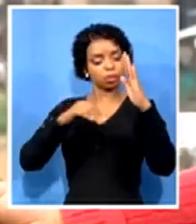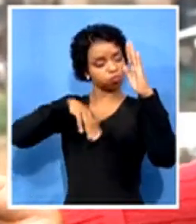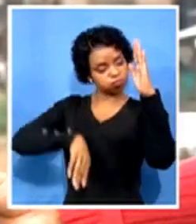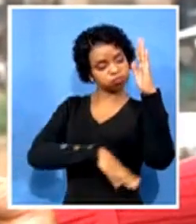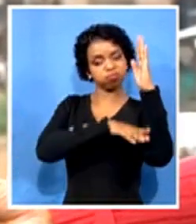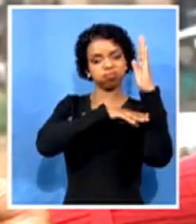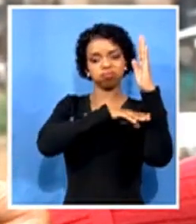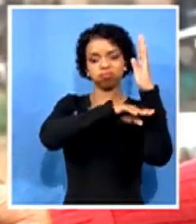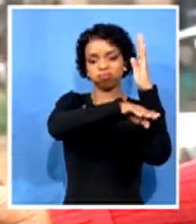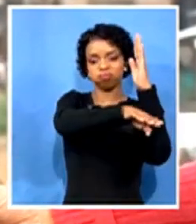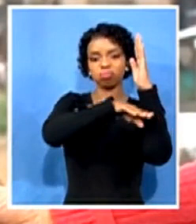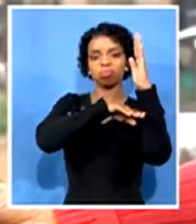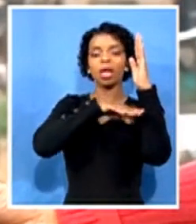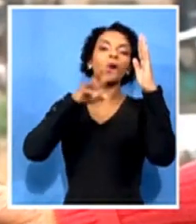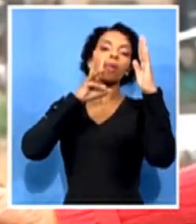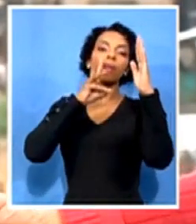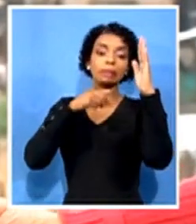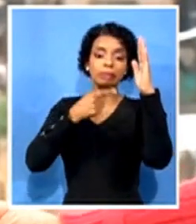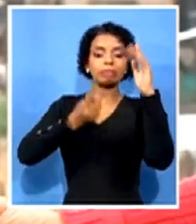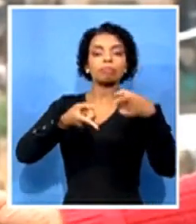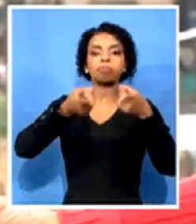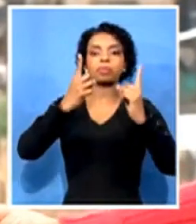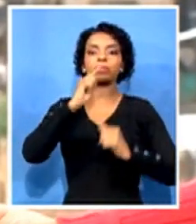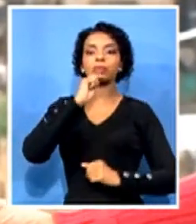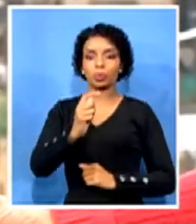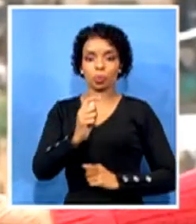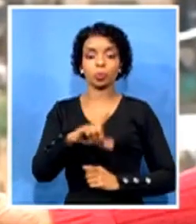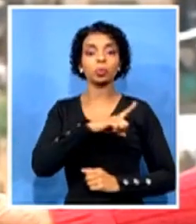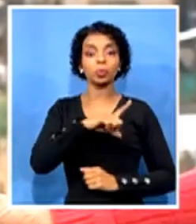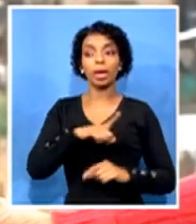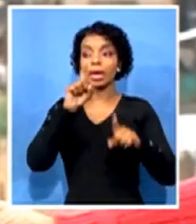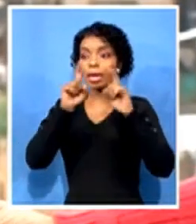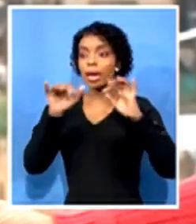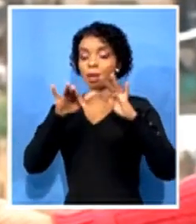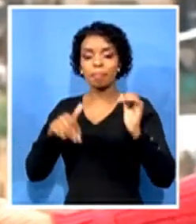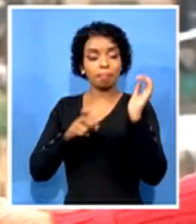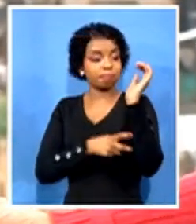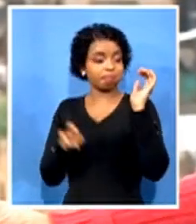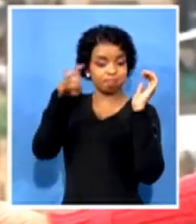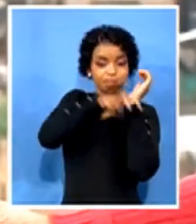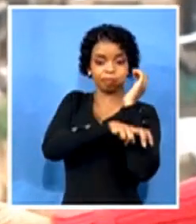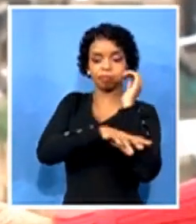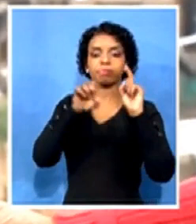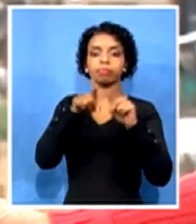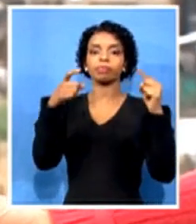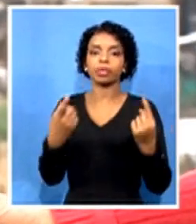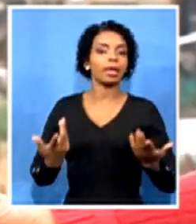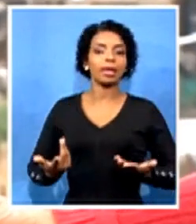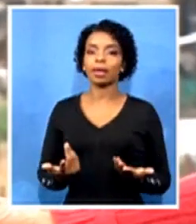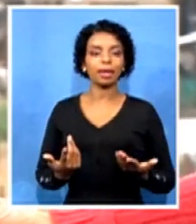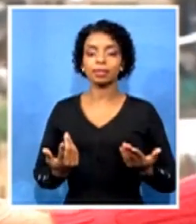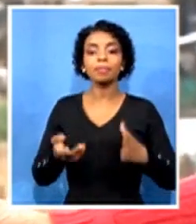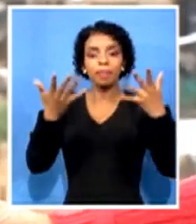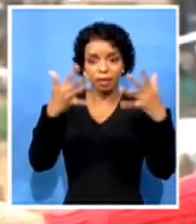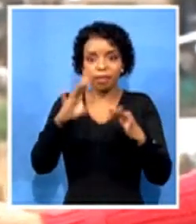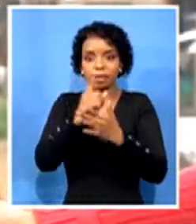be way too much for even everyone to jump over. We have had situations where you'd find that the